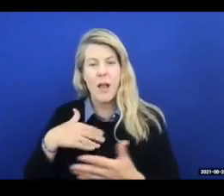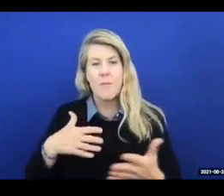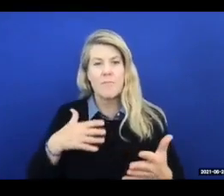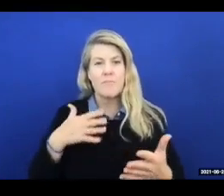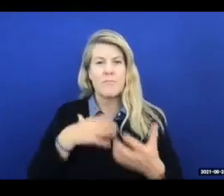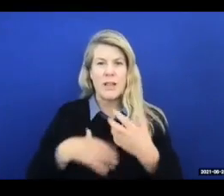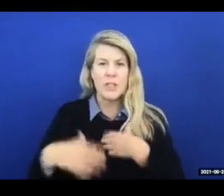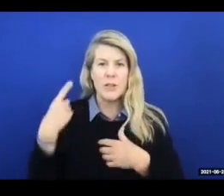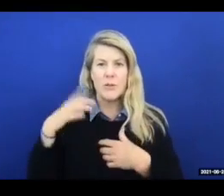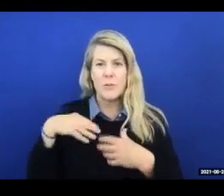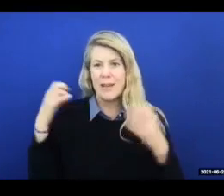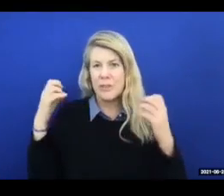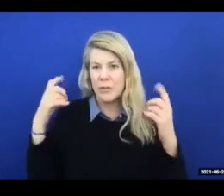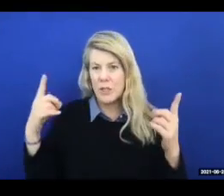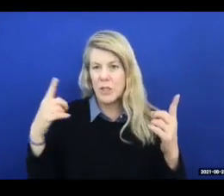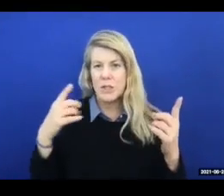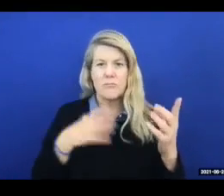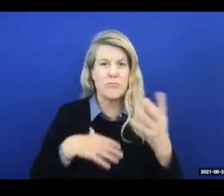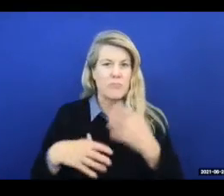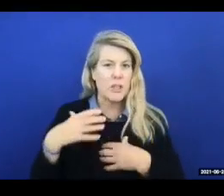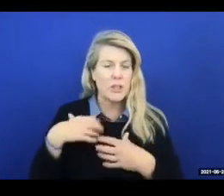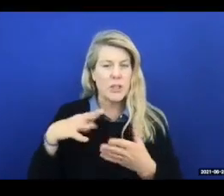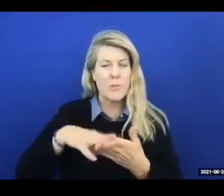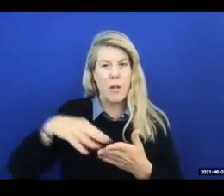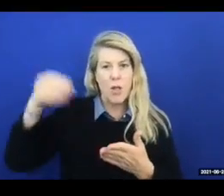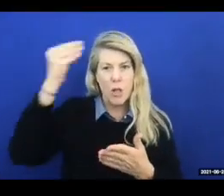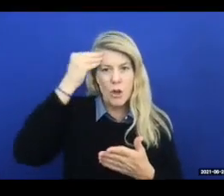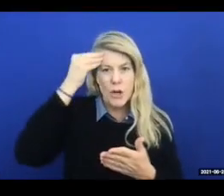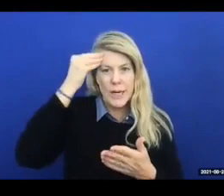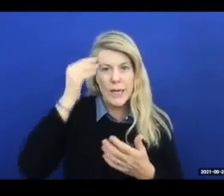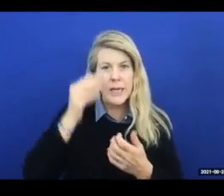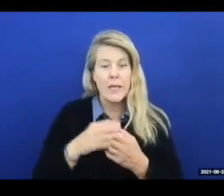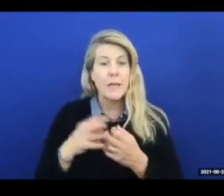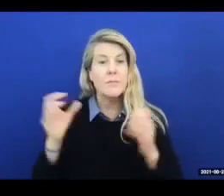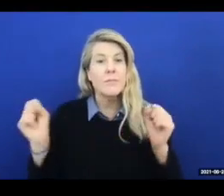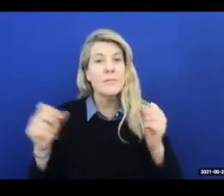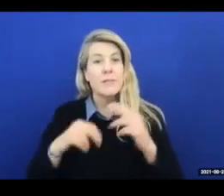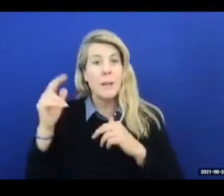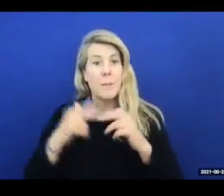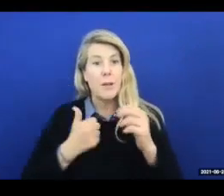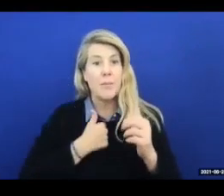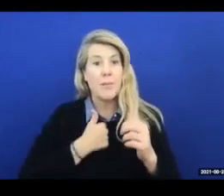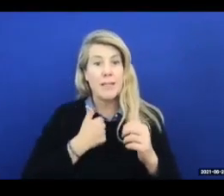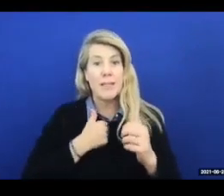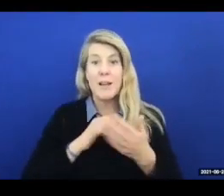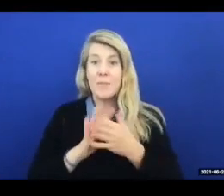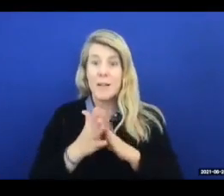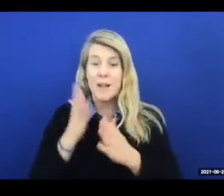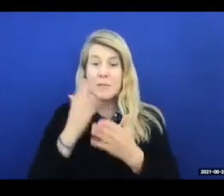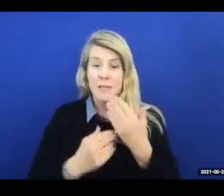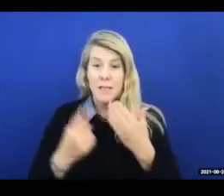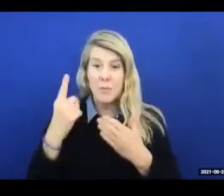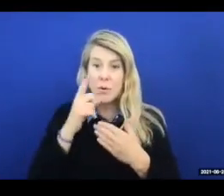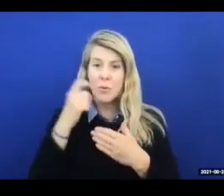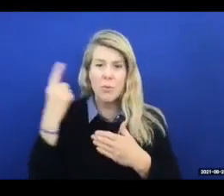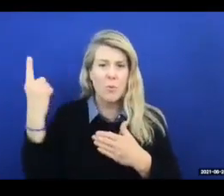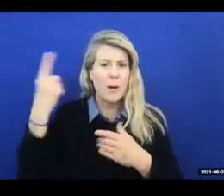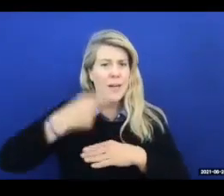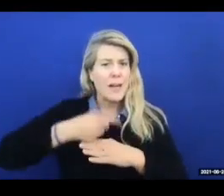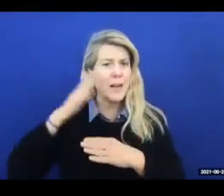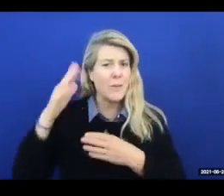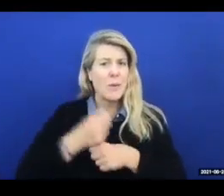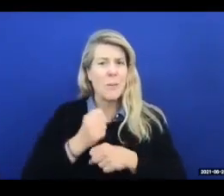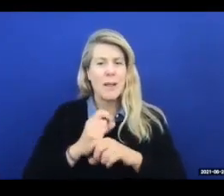education. I'm passionate about learning so that I can build myself into somebody who one day can make a difference